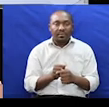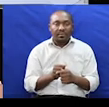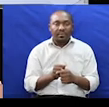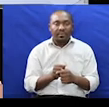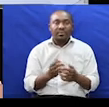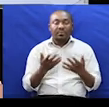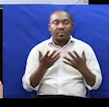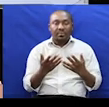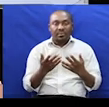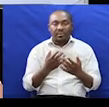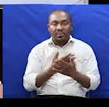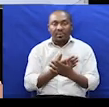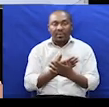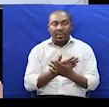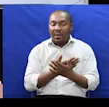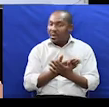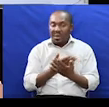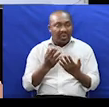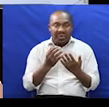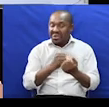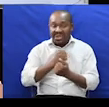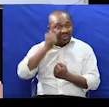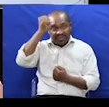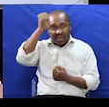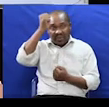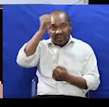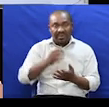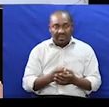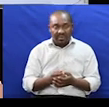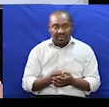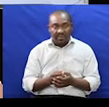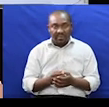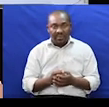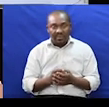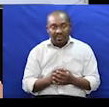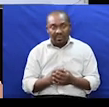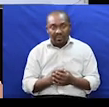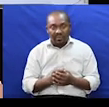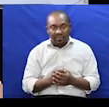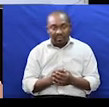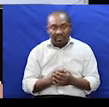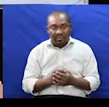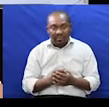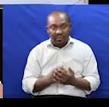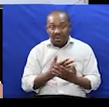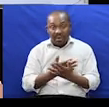there is no satisfactory indicator. No satisfactory